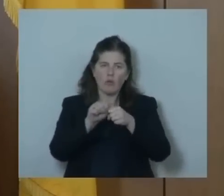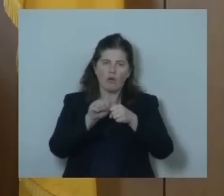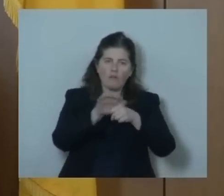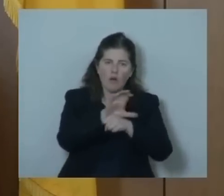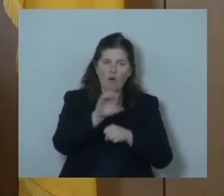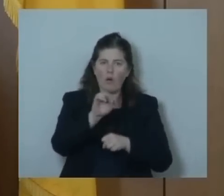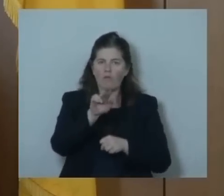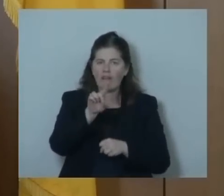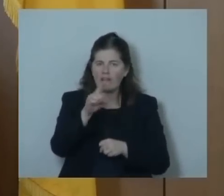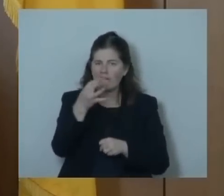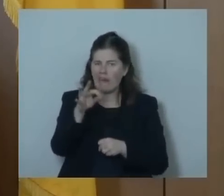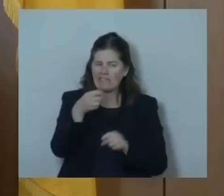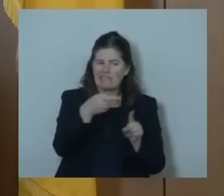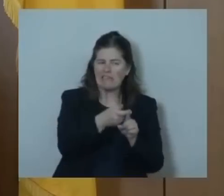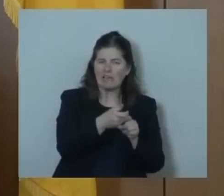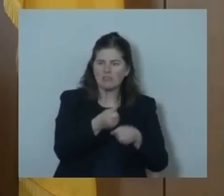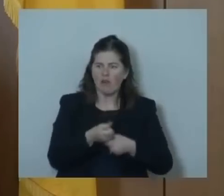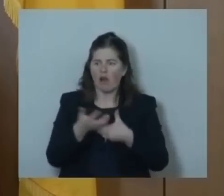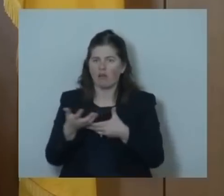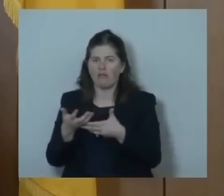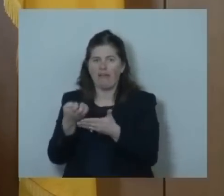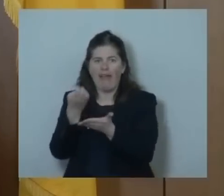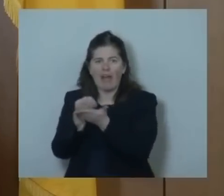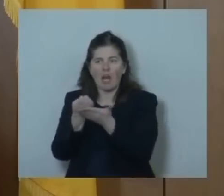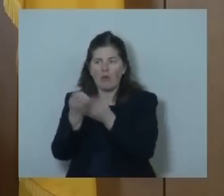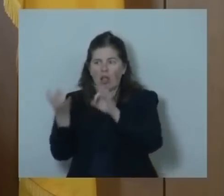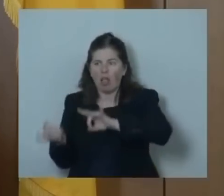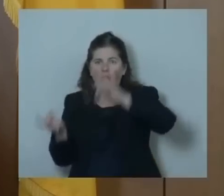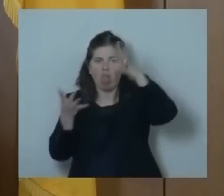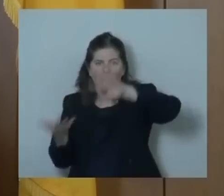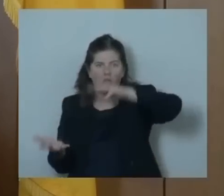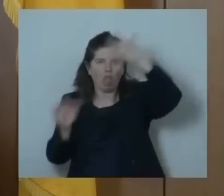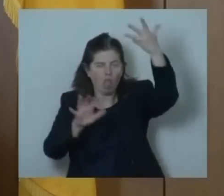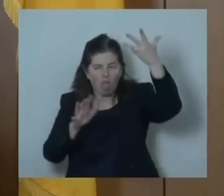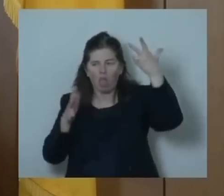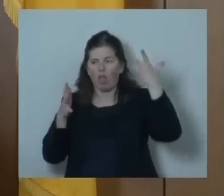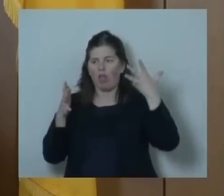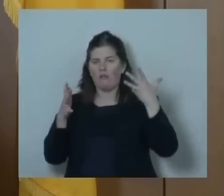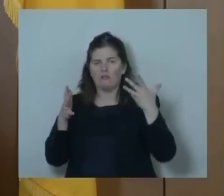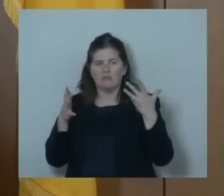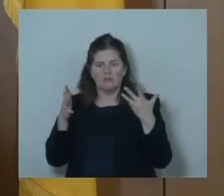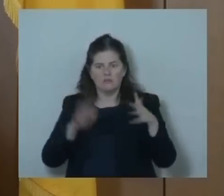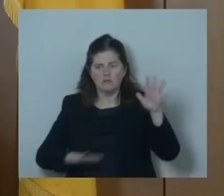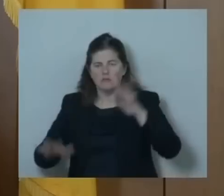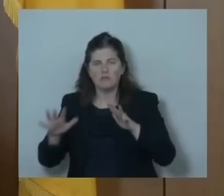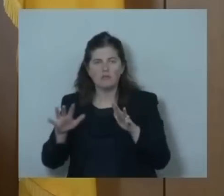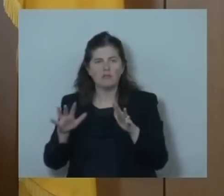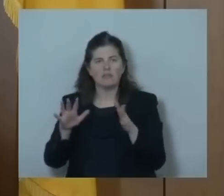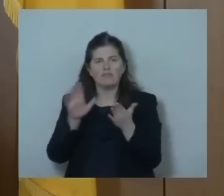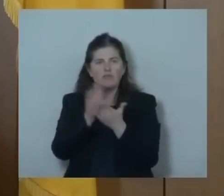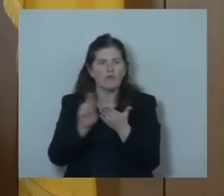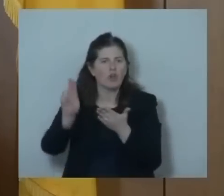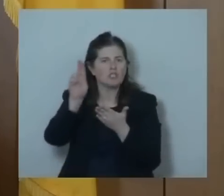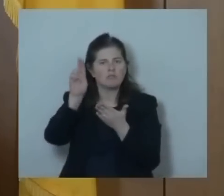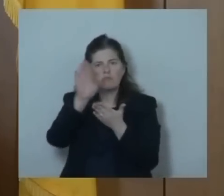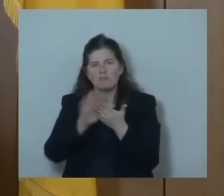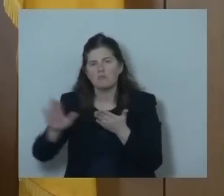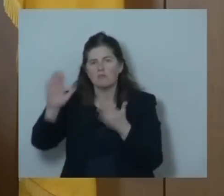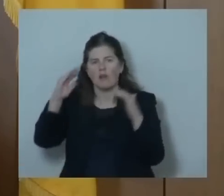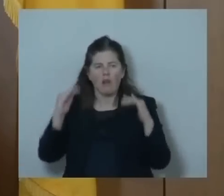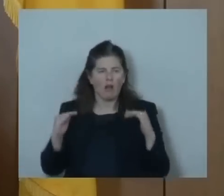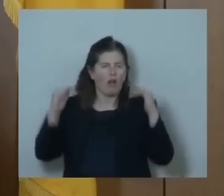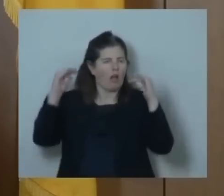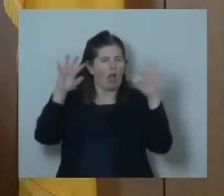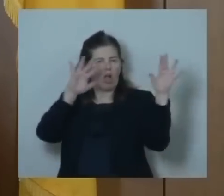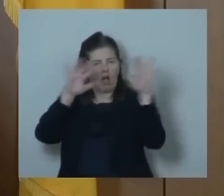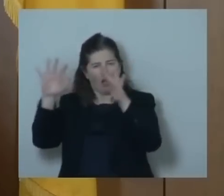has created economic calamity that doesn't allow states to fund their public universities and higher education